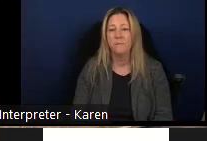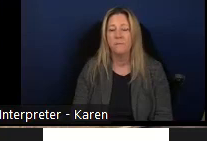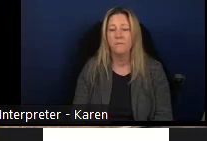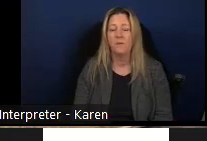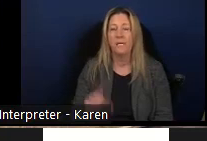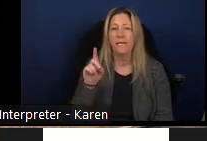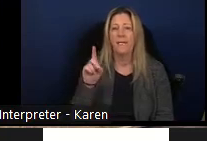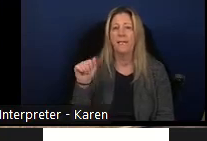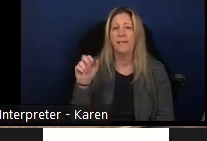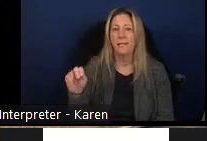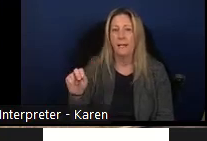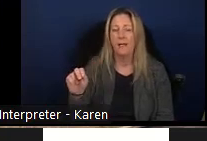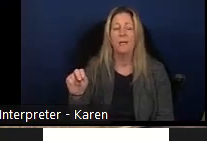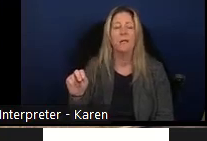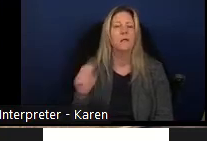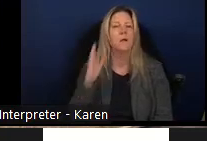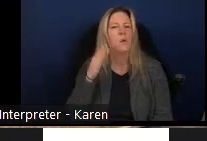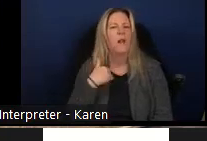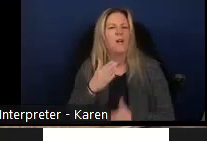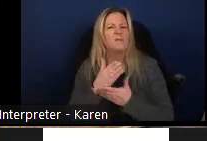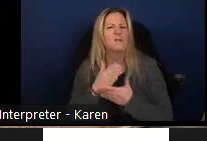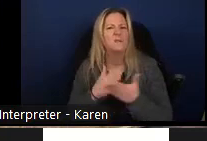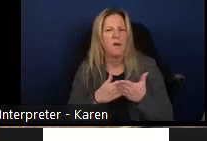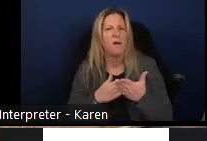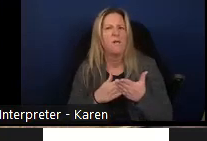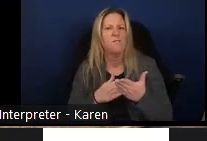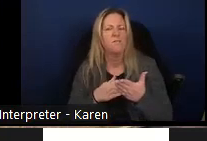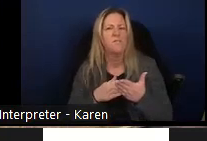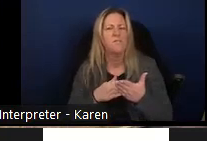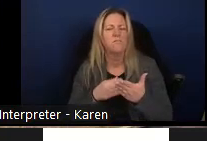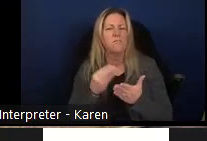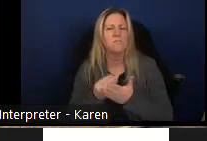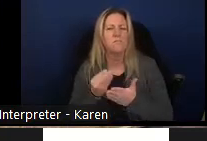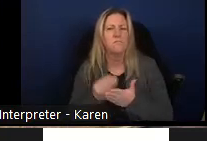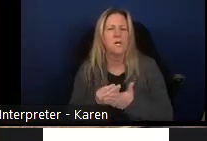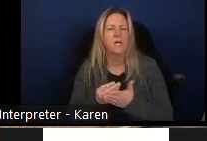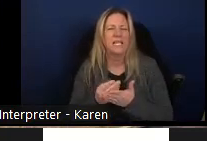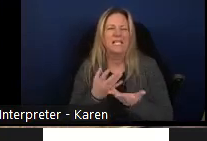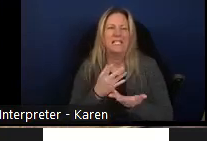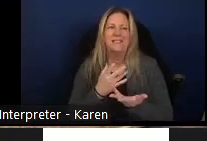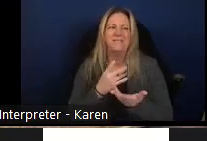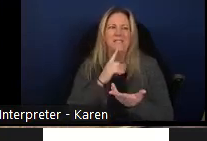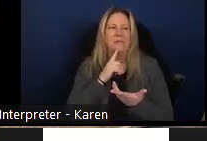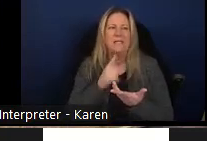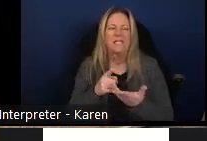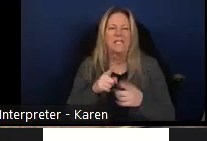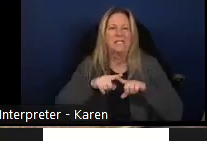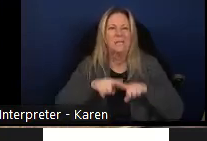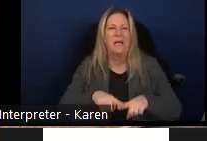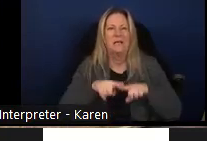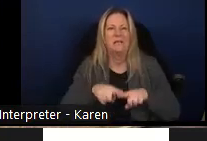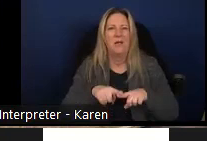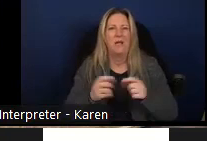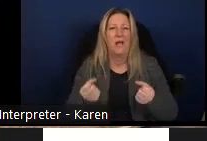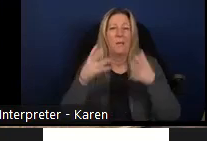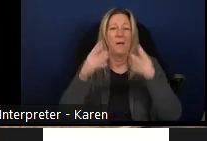There will still be some that come through. It really depends on from the top down, but